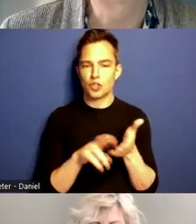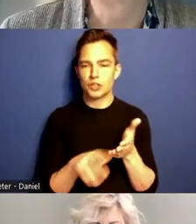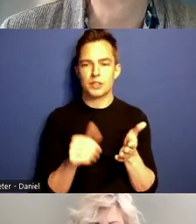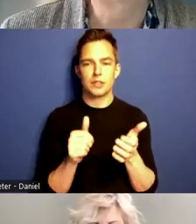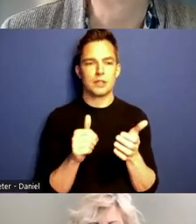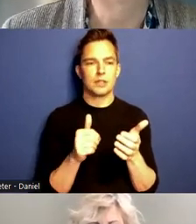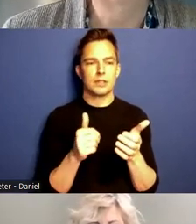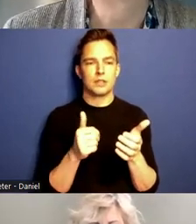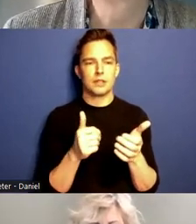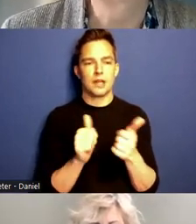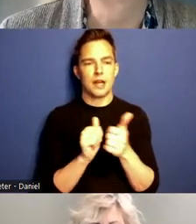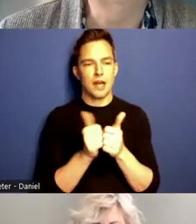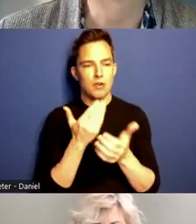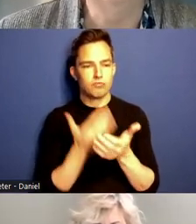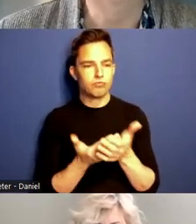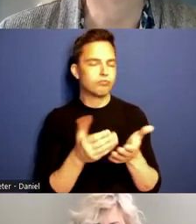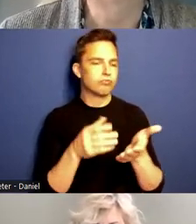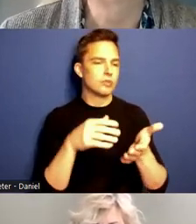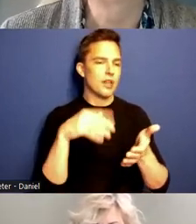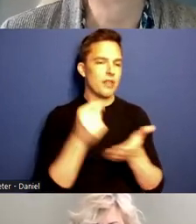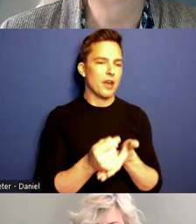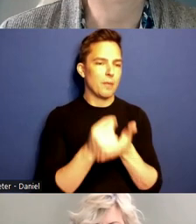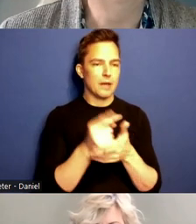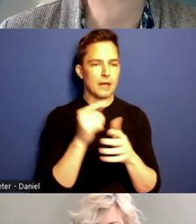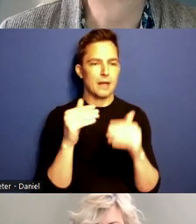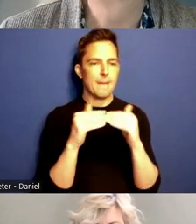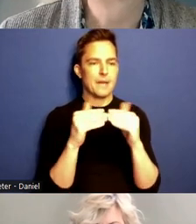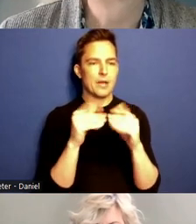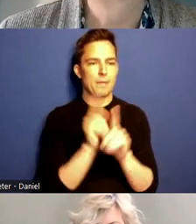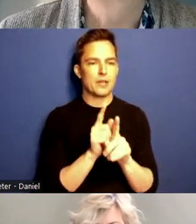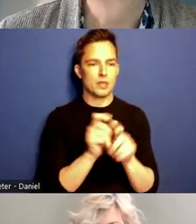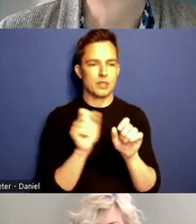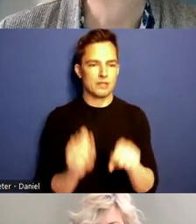successful therapeutic and peer mentoring can be. So we're working on that.